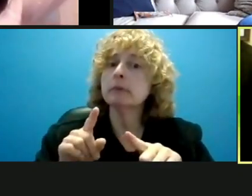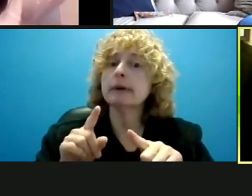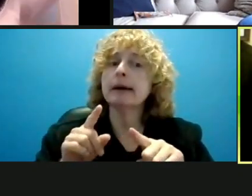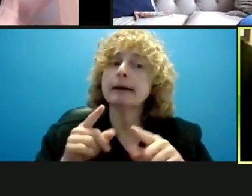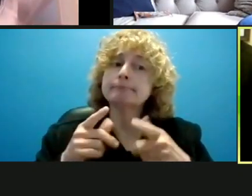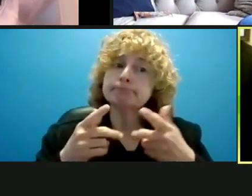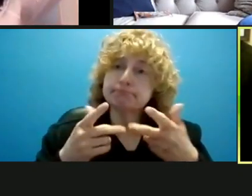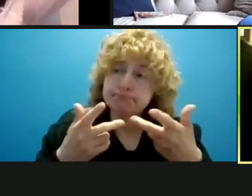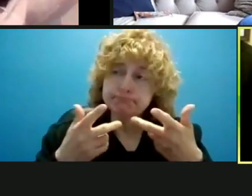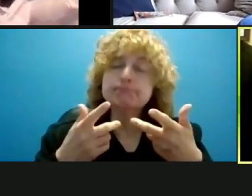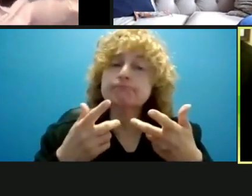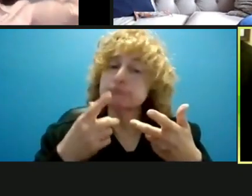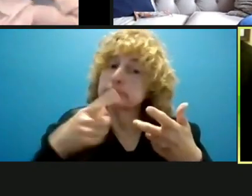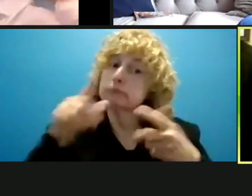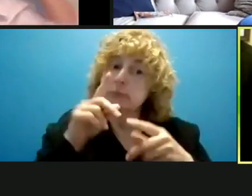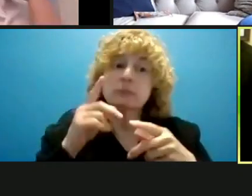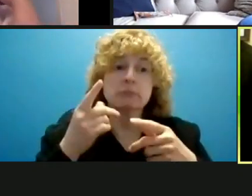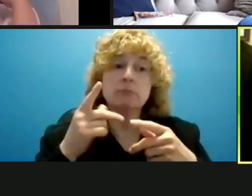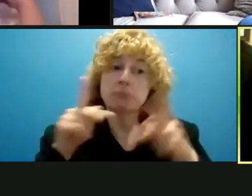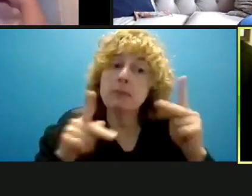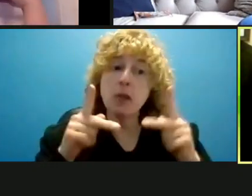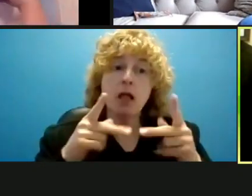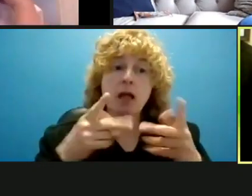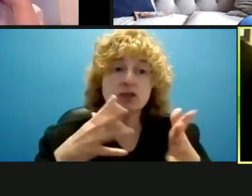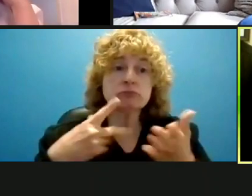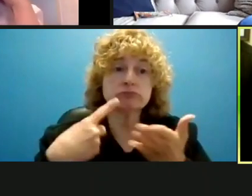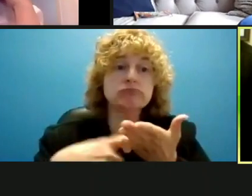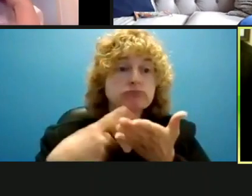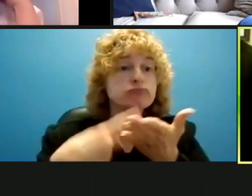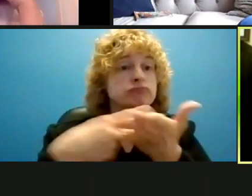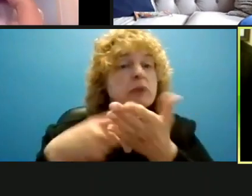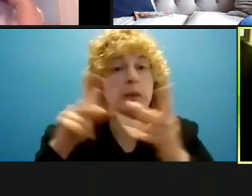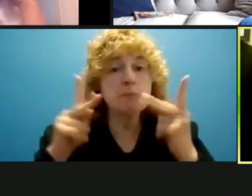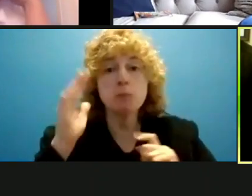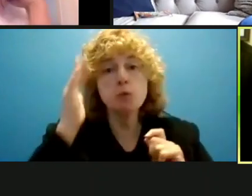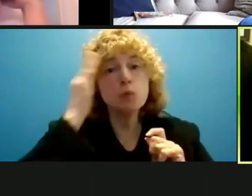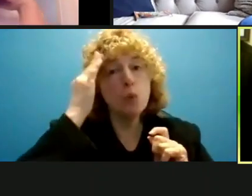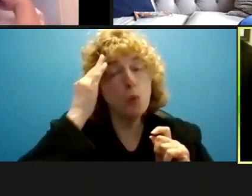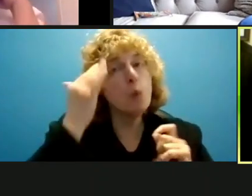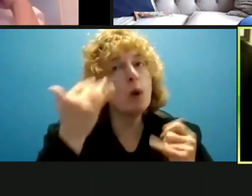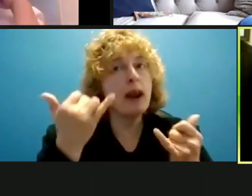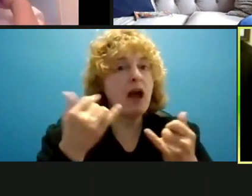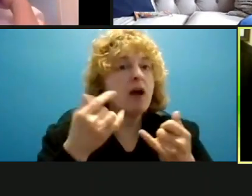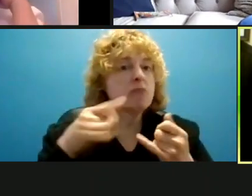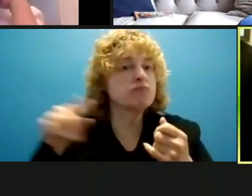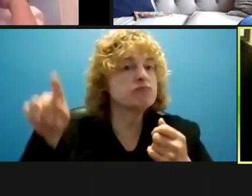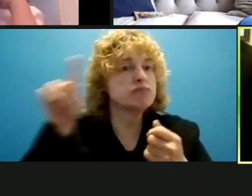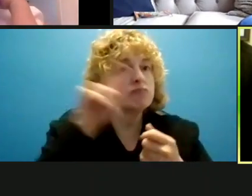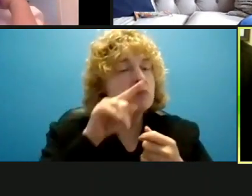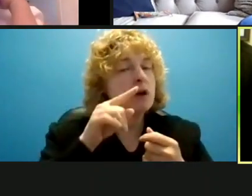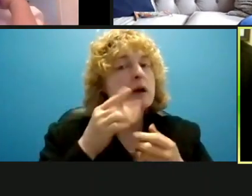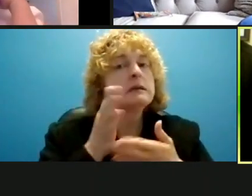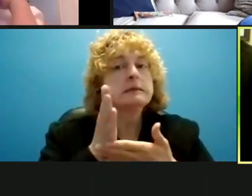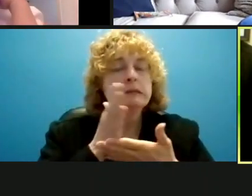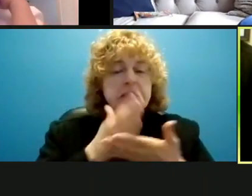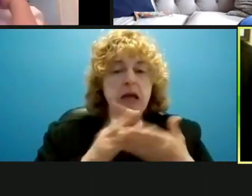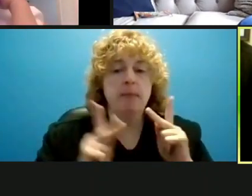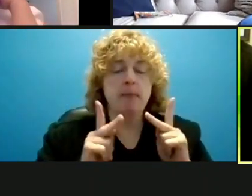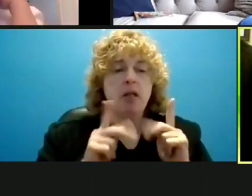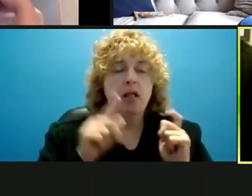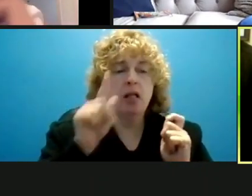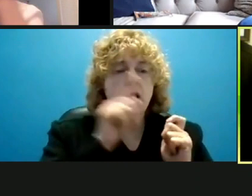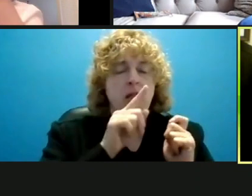it's been out there in the public, you know, some people have been discouraged to get